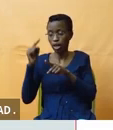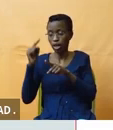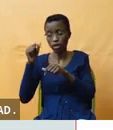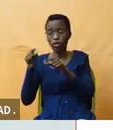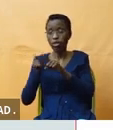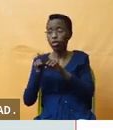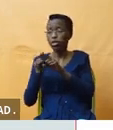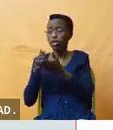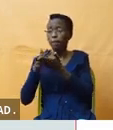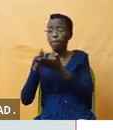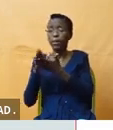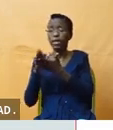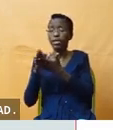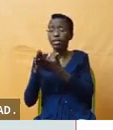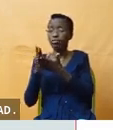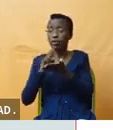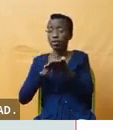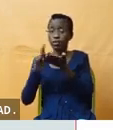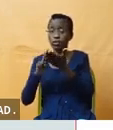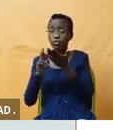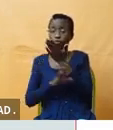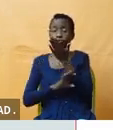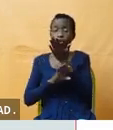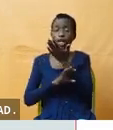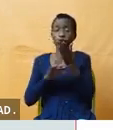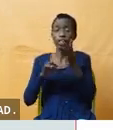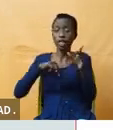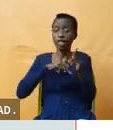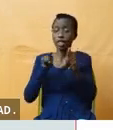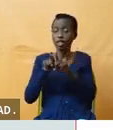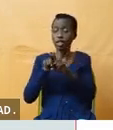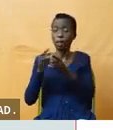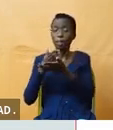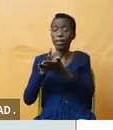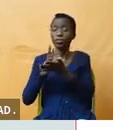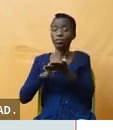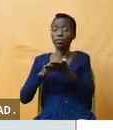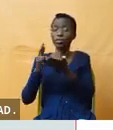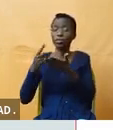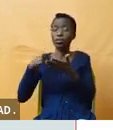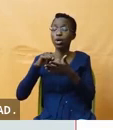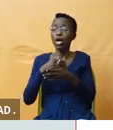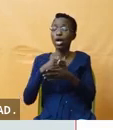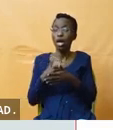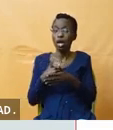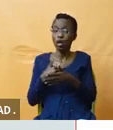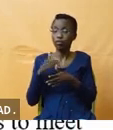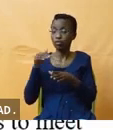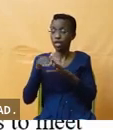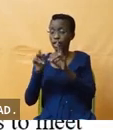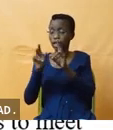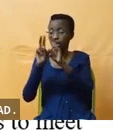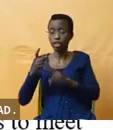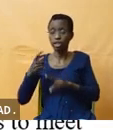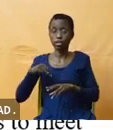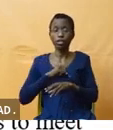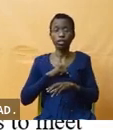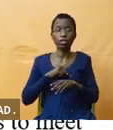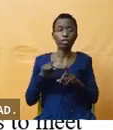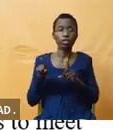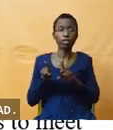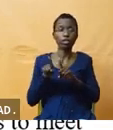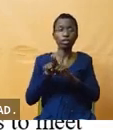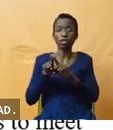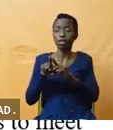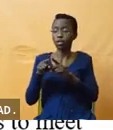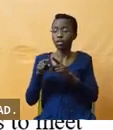our respective countries, but also part of the resources that we have within our region. So just to build up on the